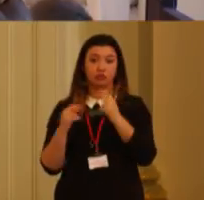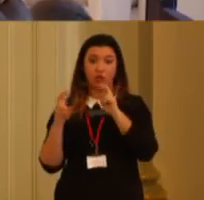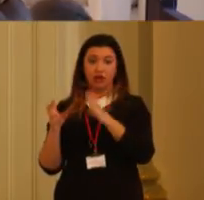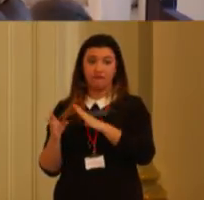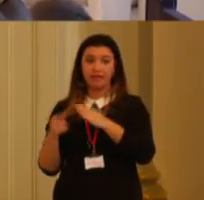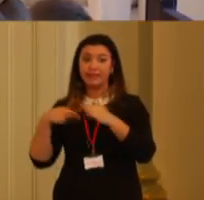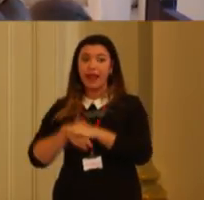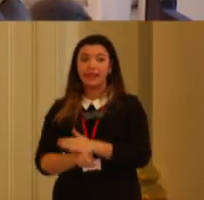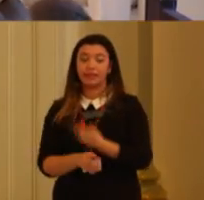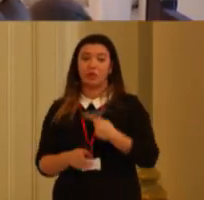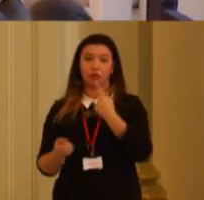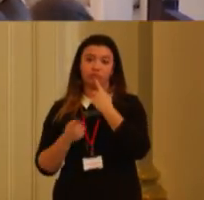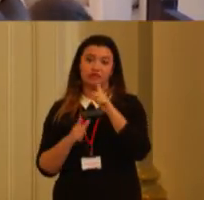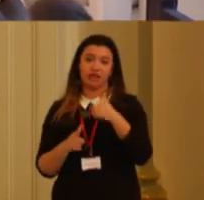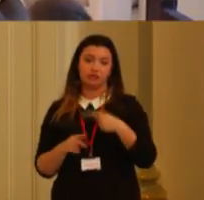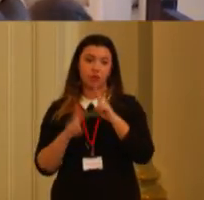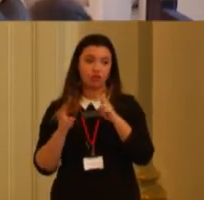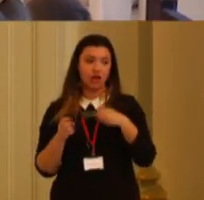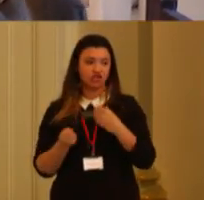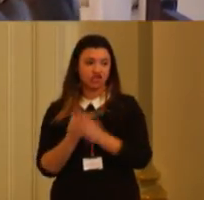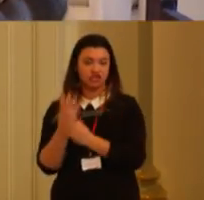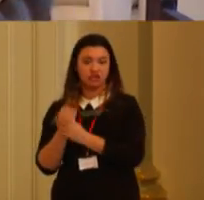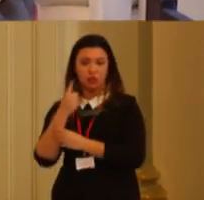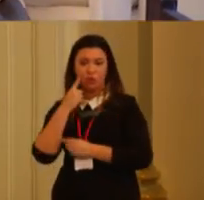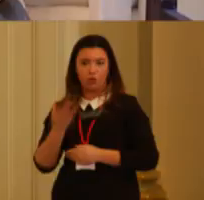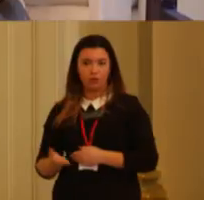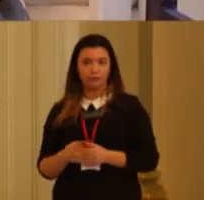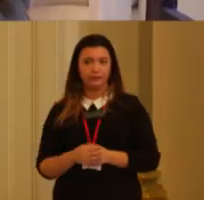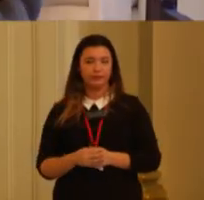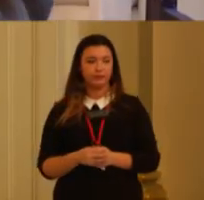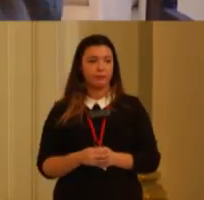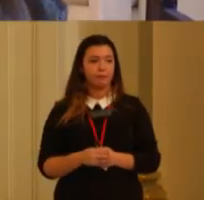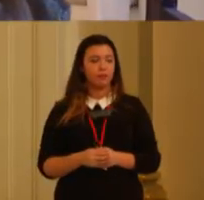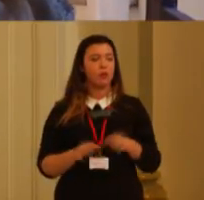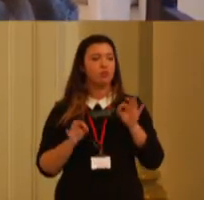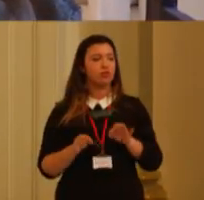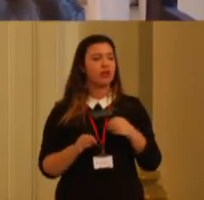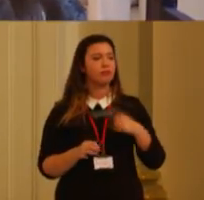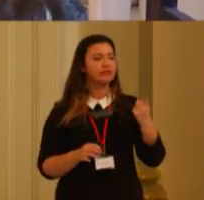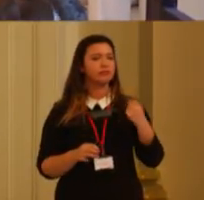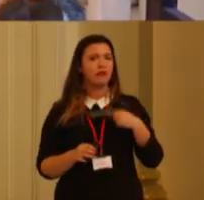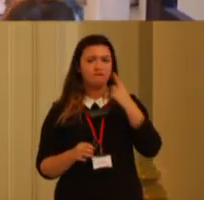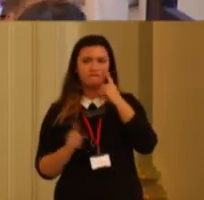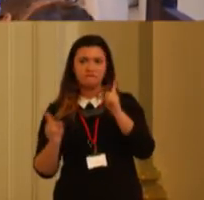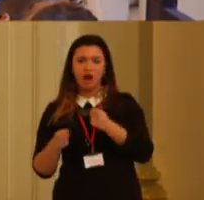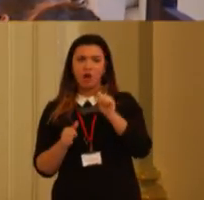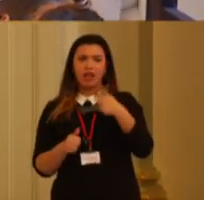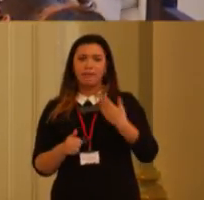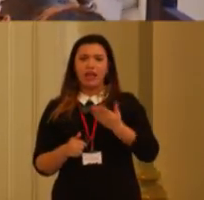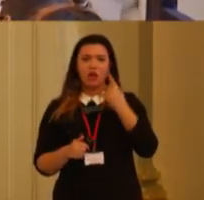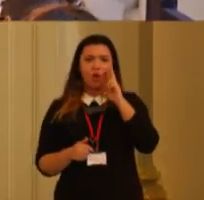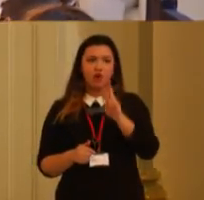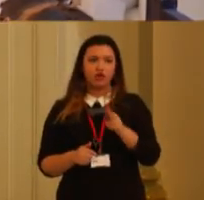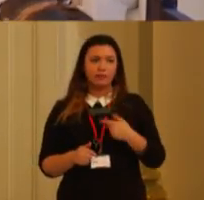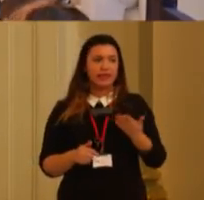of this research, there are a couple of elements that we have to deepen as we discuss the matter here. One of the